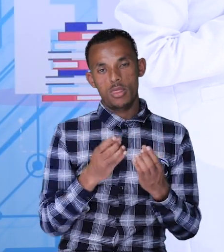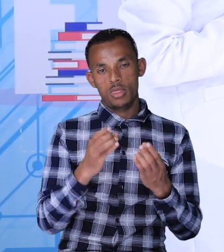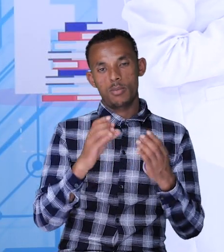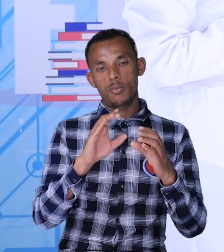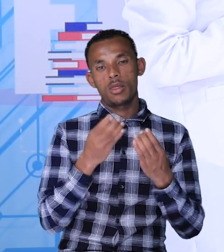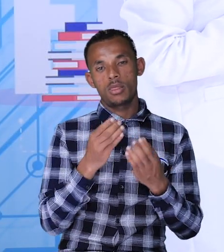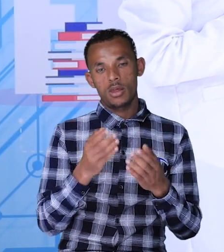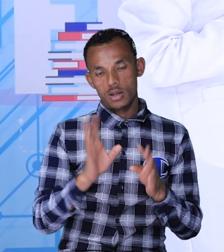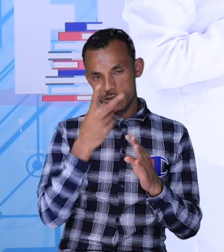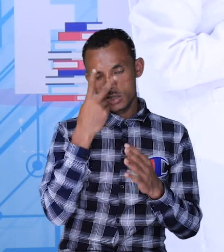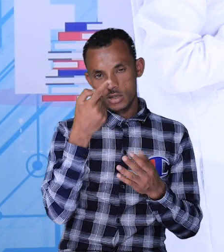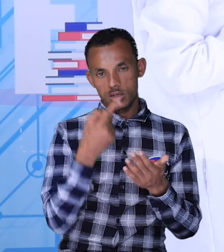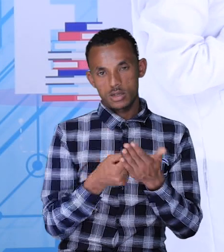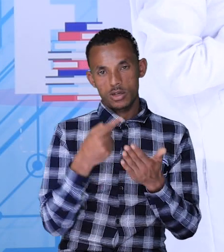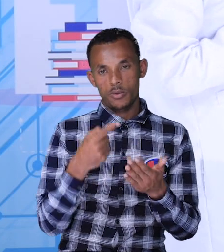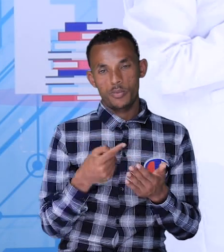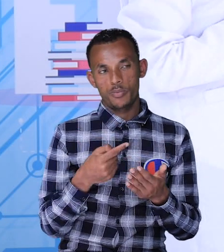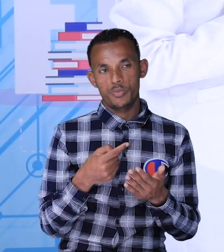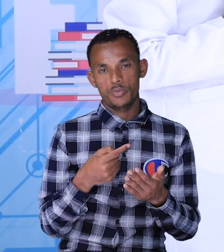part. Now let's see this